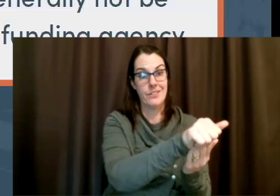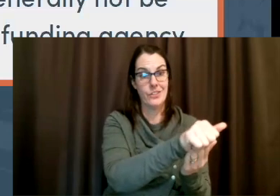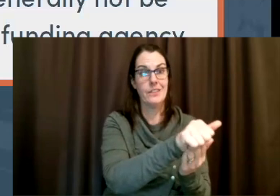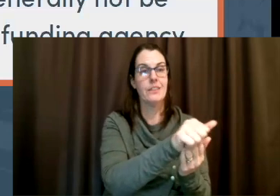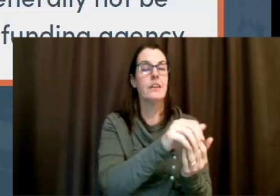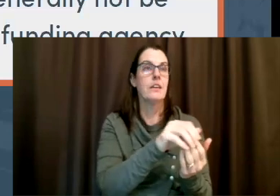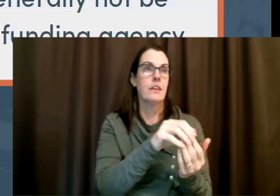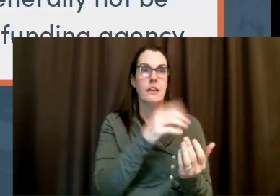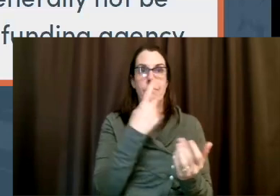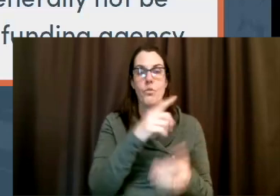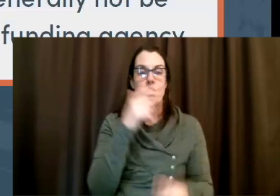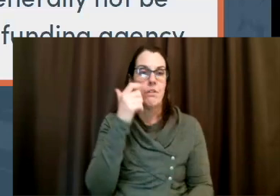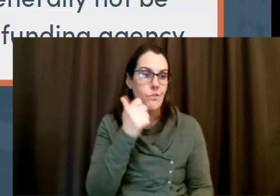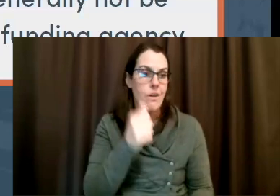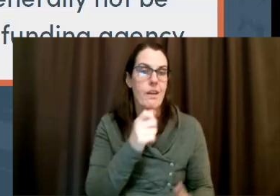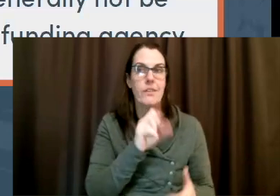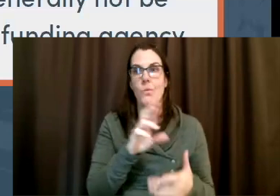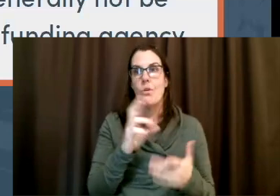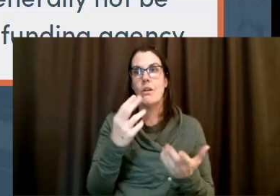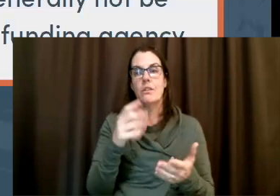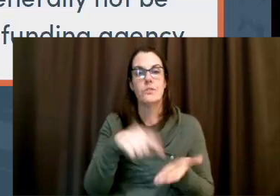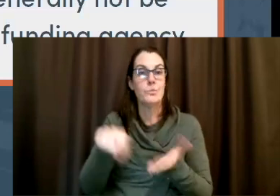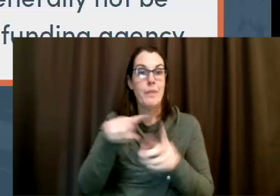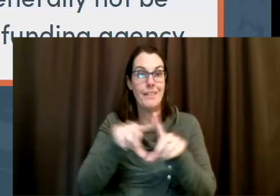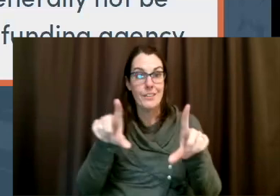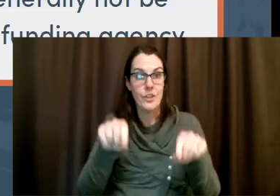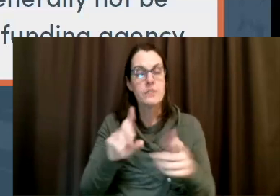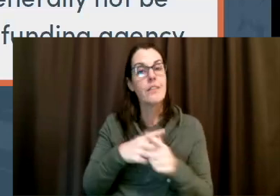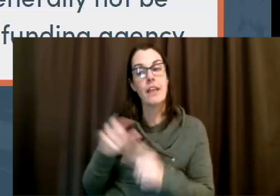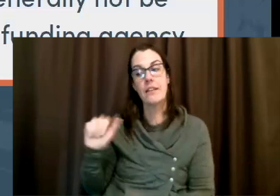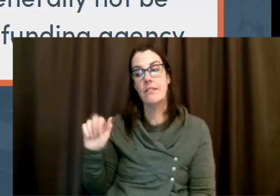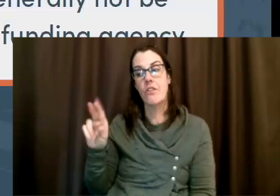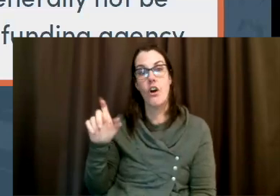your accounting software, the auditor can go in and see that and pull the